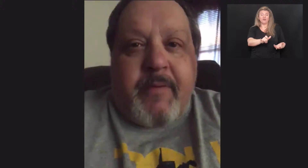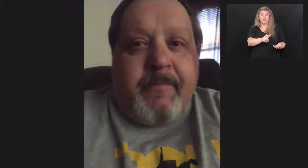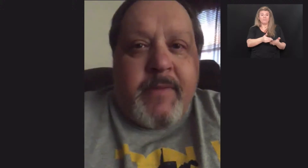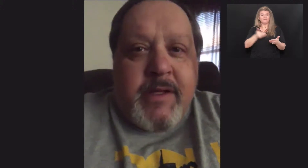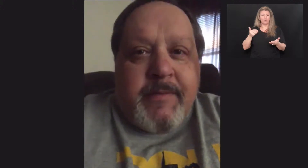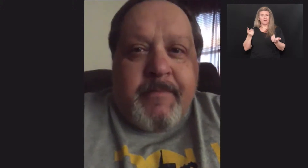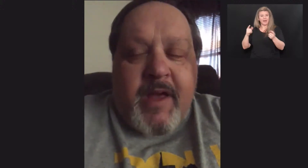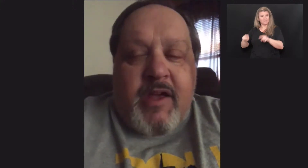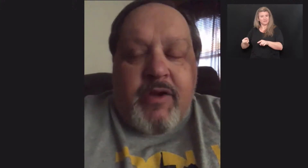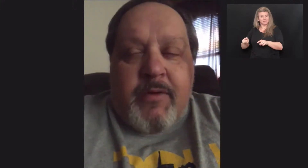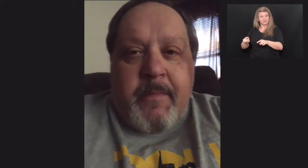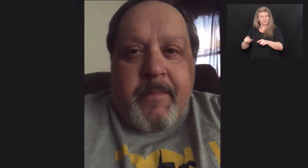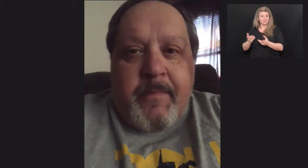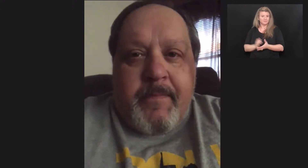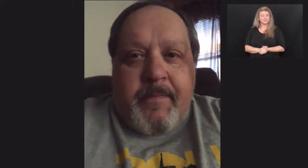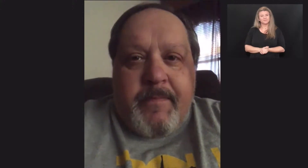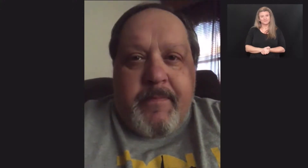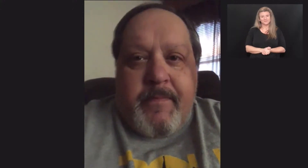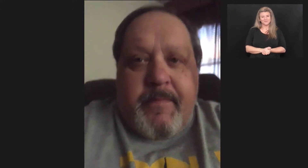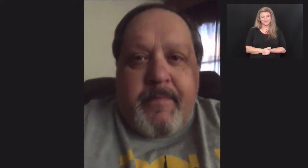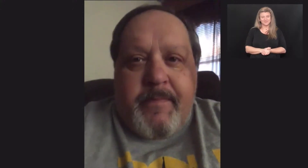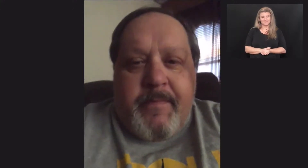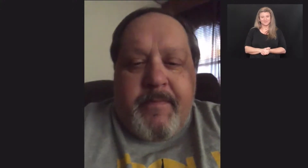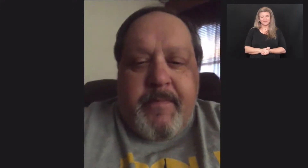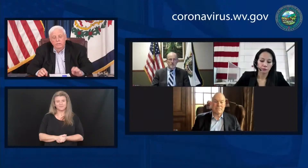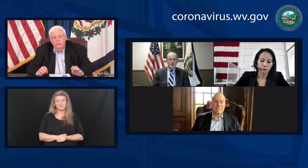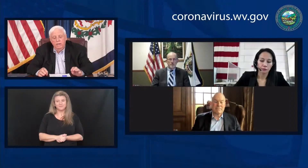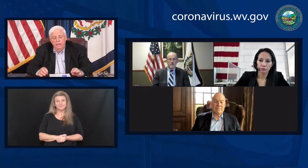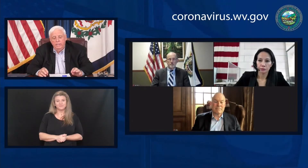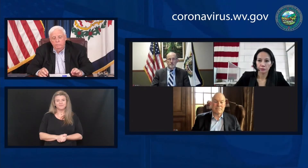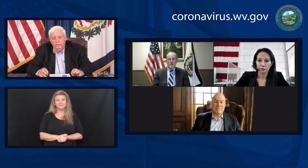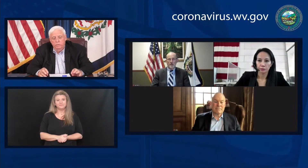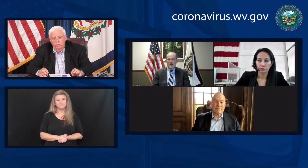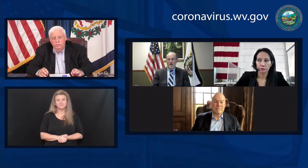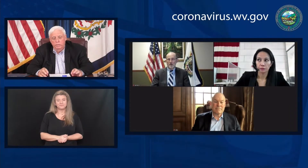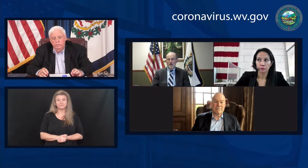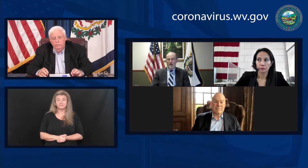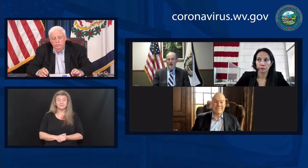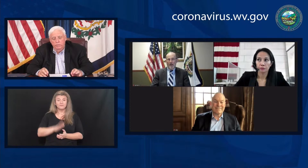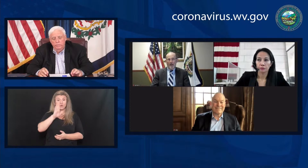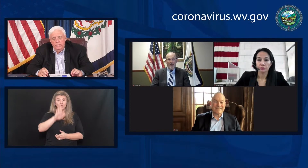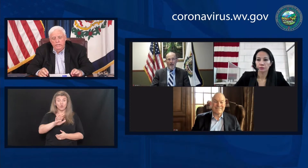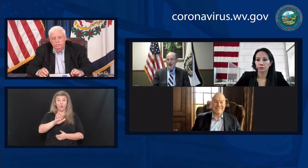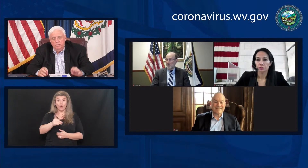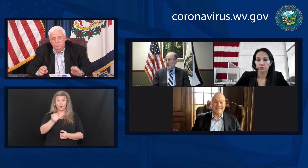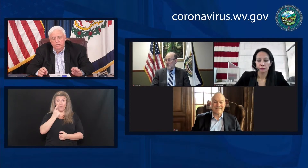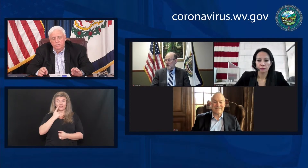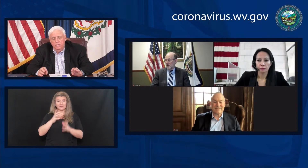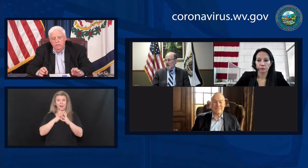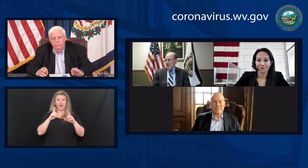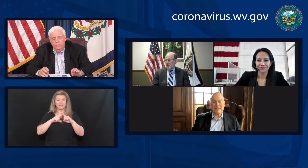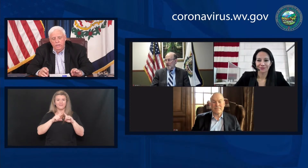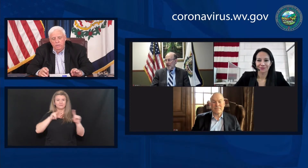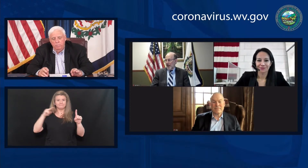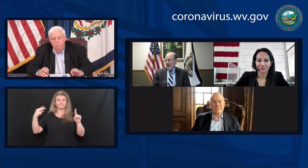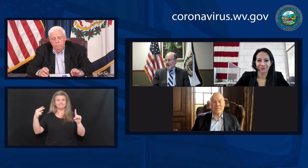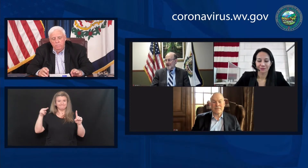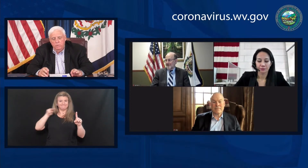happen. Thank you. Okay, Kenny, a lot of aspects of what you've asked. It's good